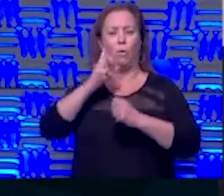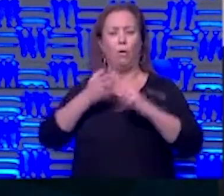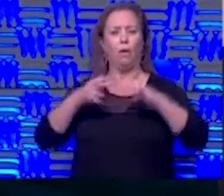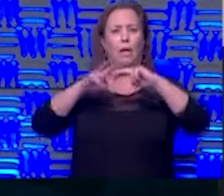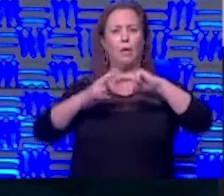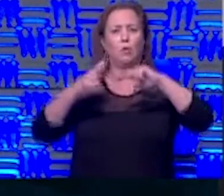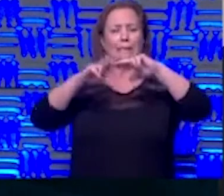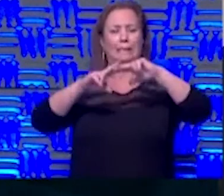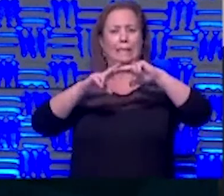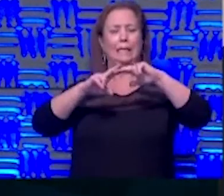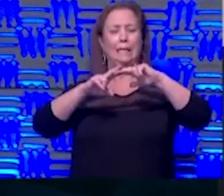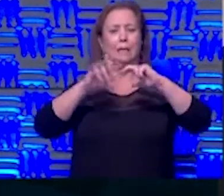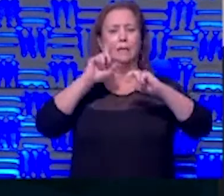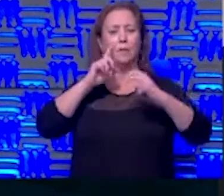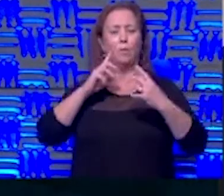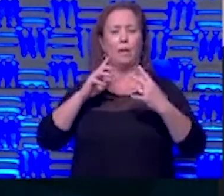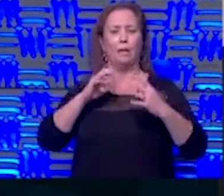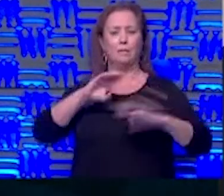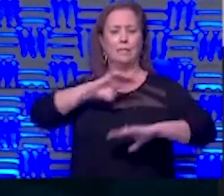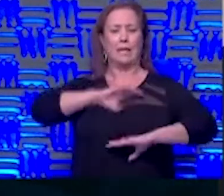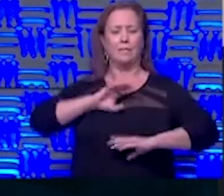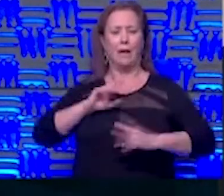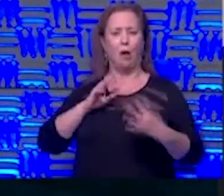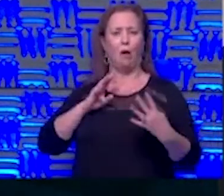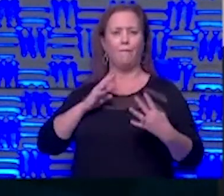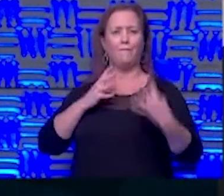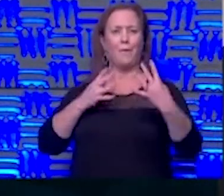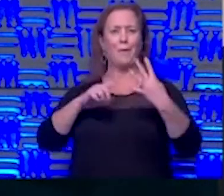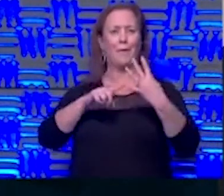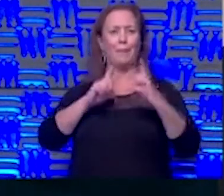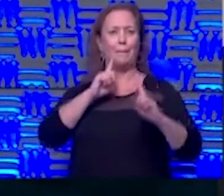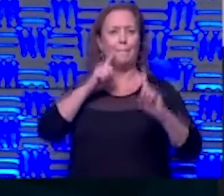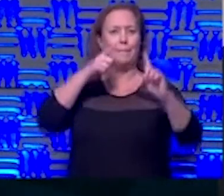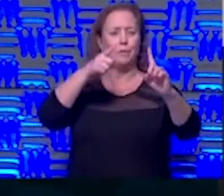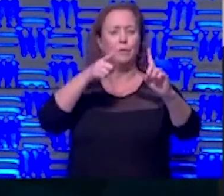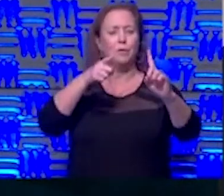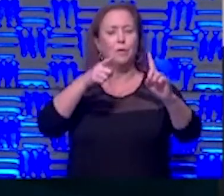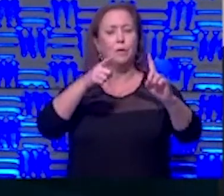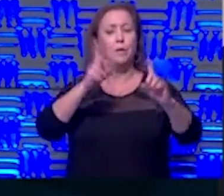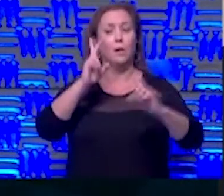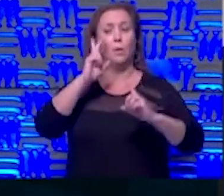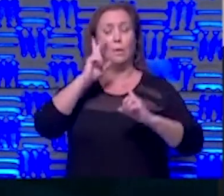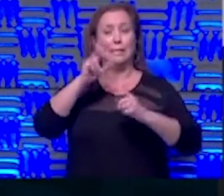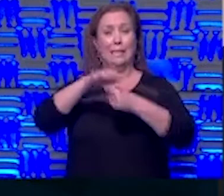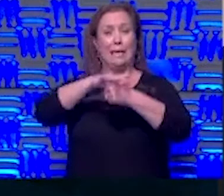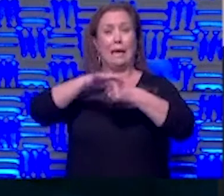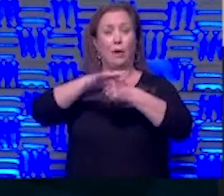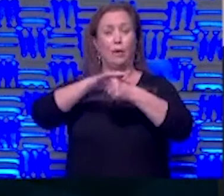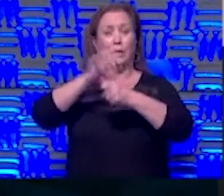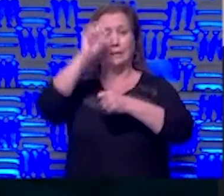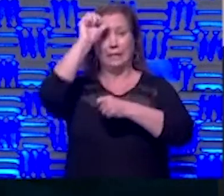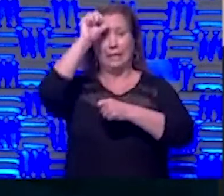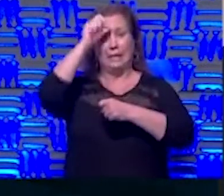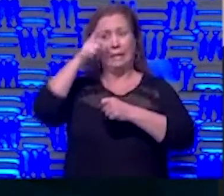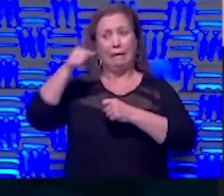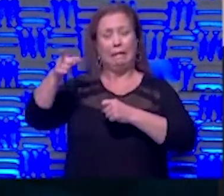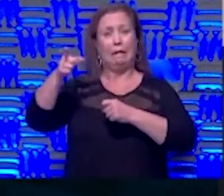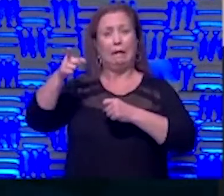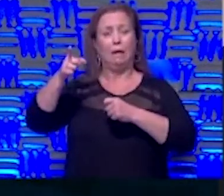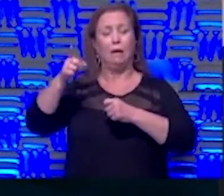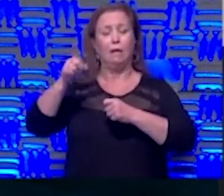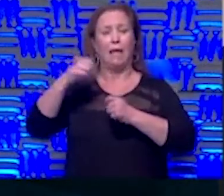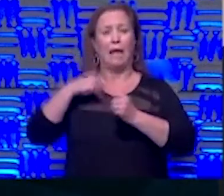can fulfill our fourth mission. We do see areas that are exploding, like India, with over 1 billion